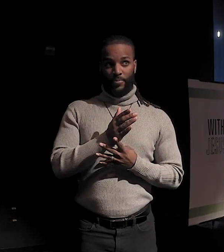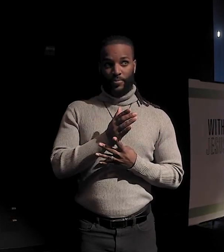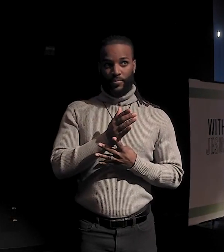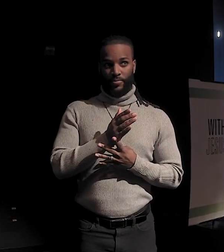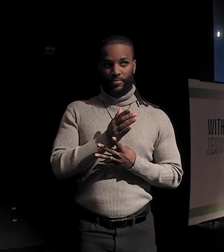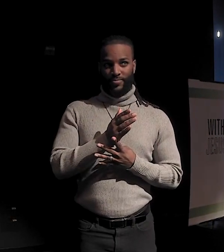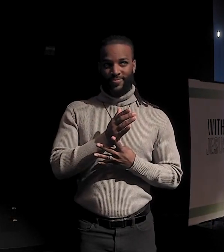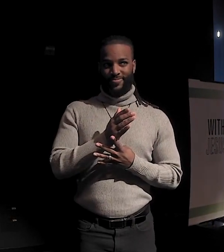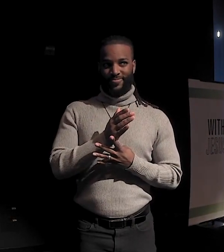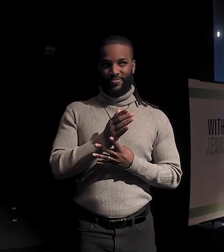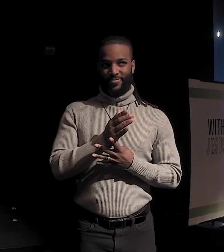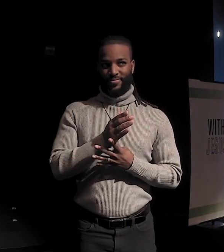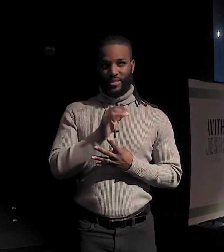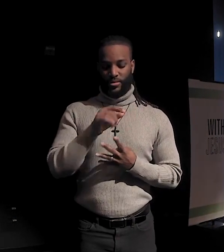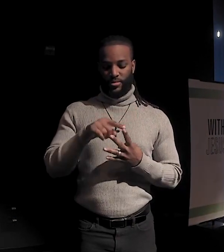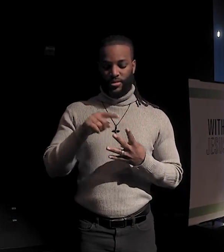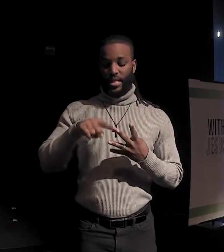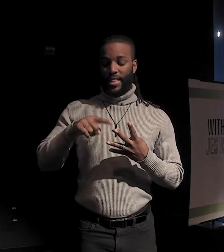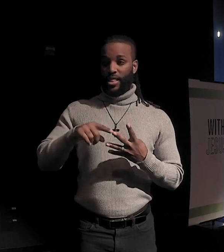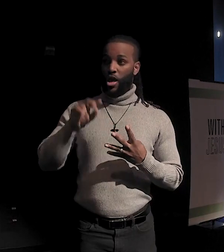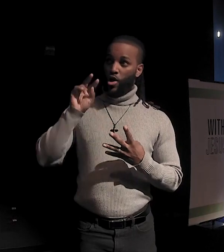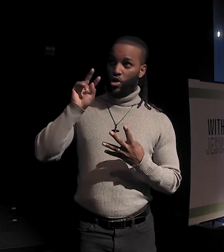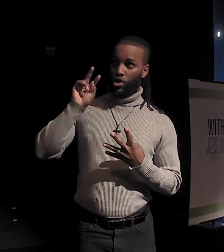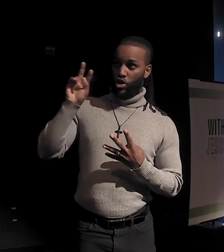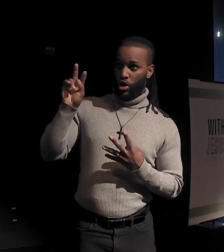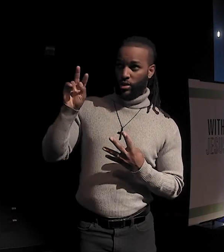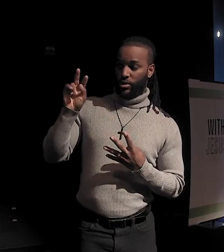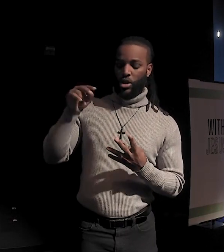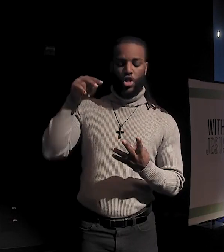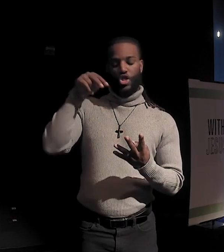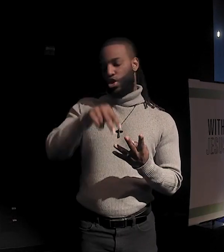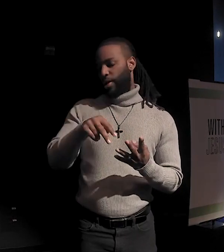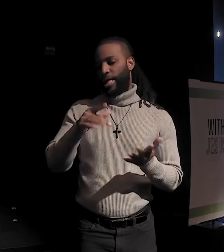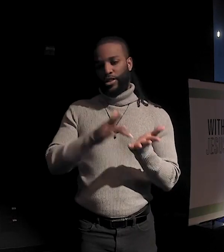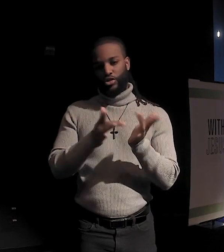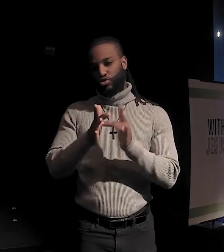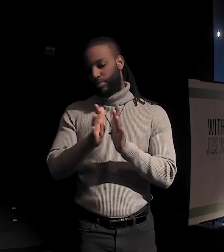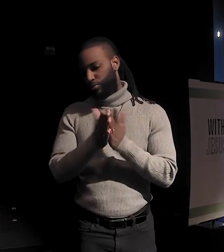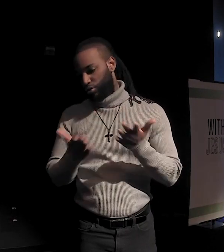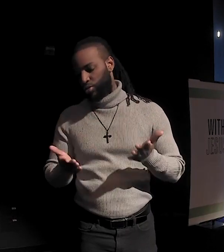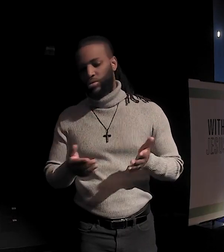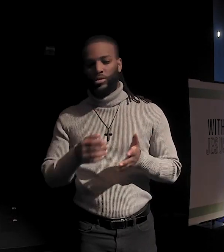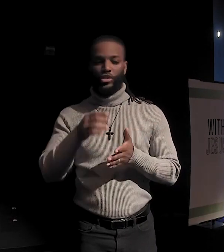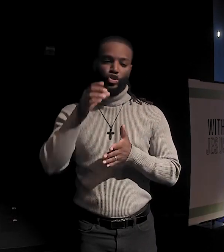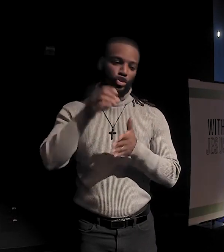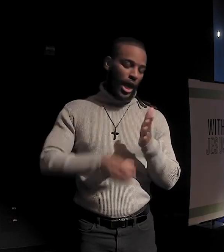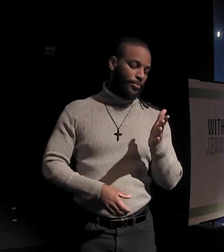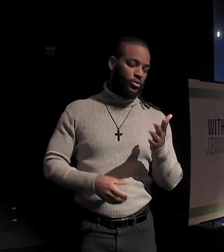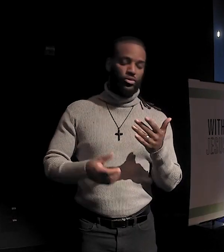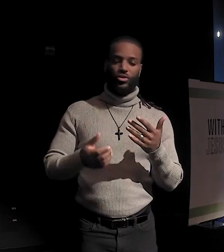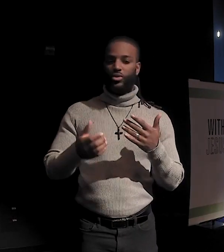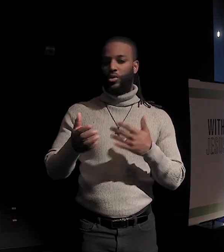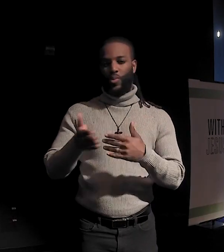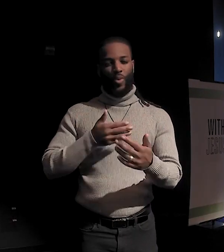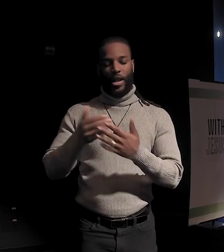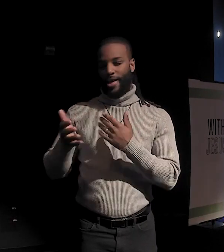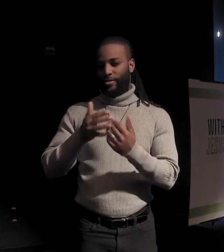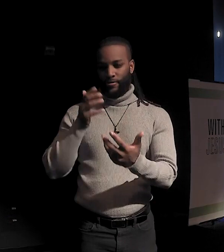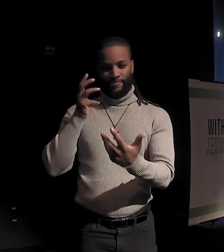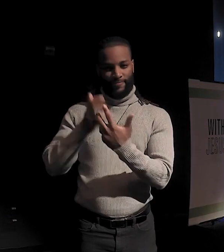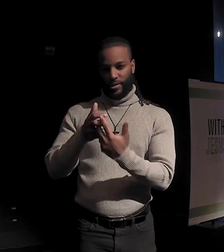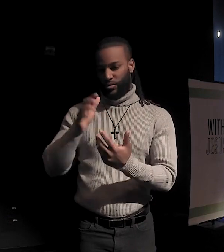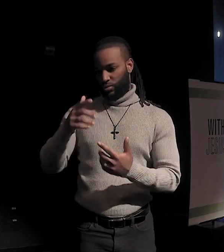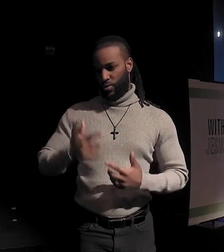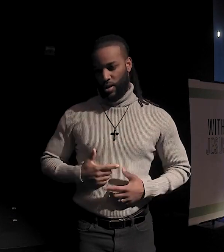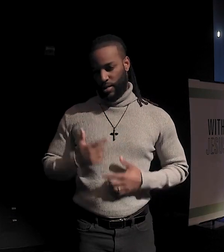be still, then look at a scripture verse, look at a chapter, whatever fits your